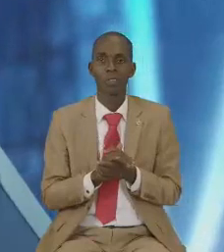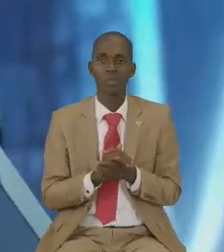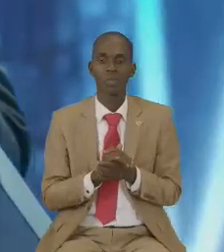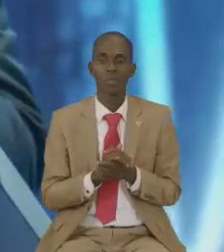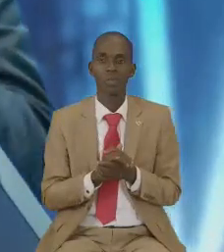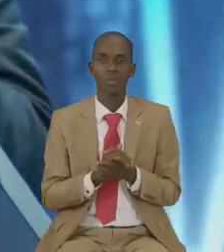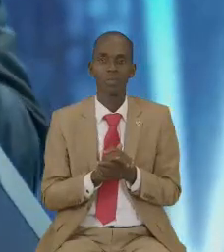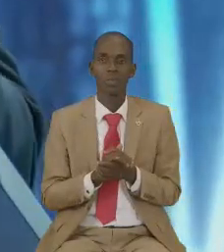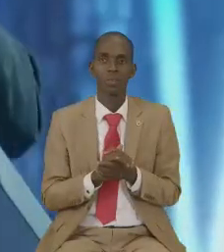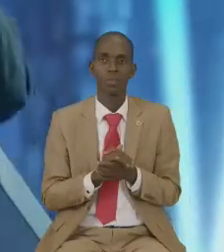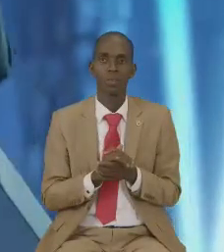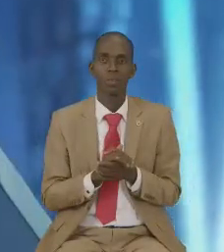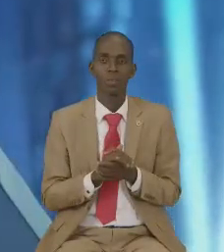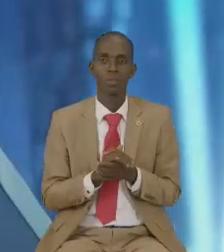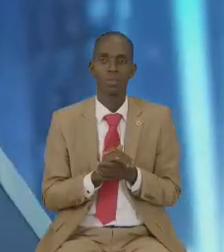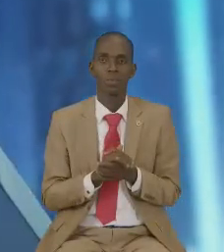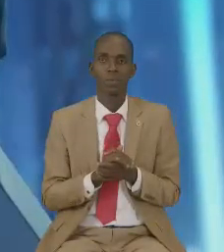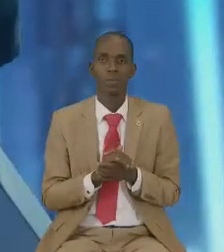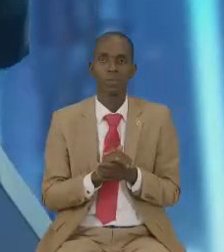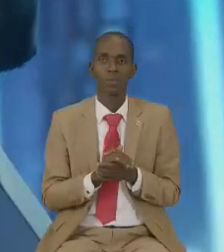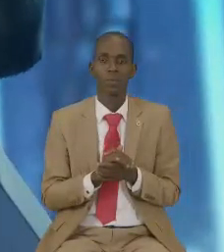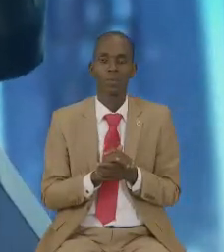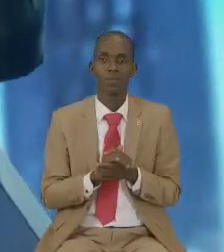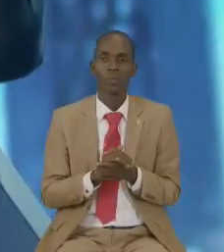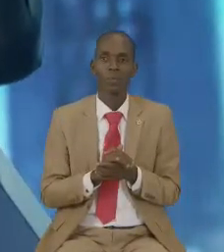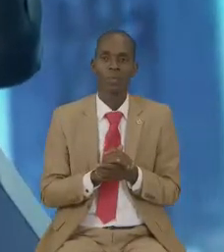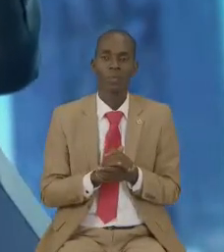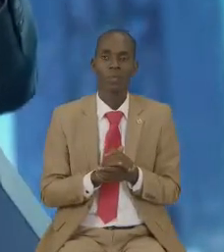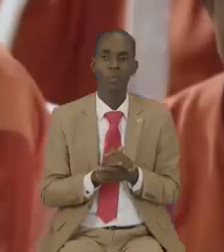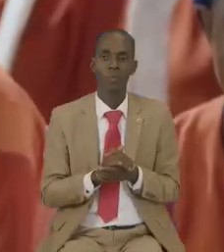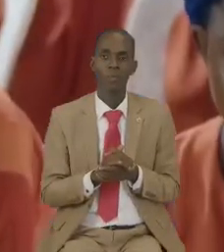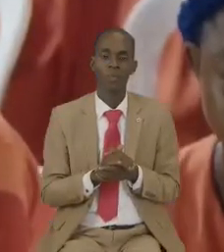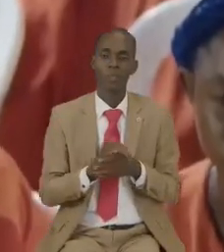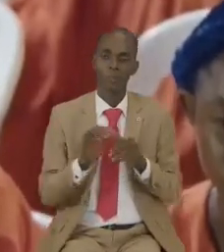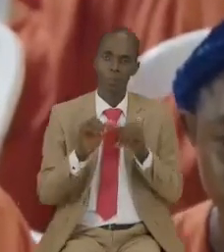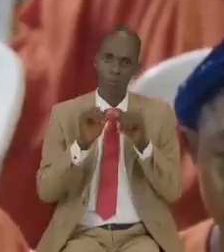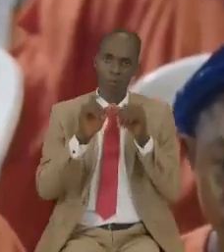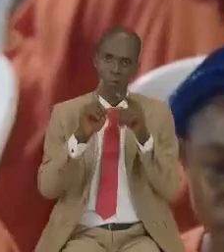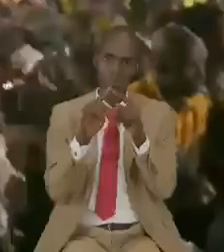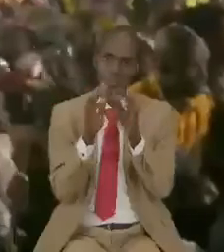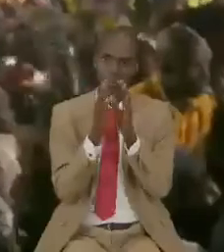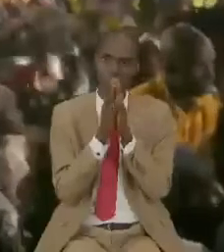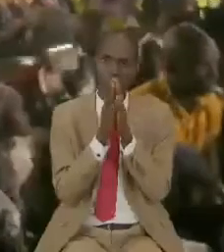Counselors. To my left, if you are true, can I get the signal?